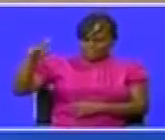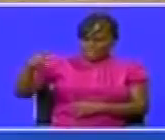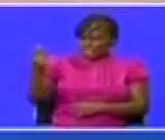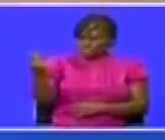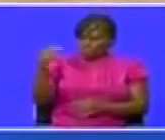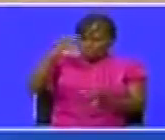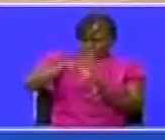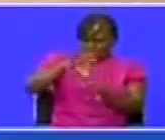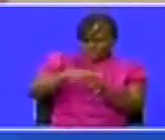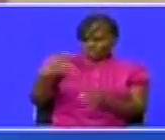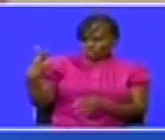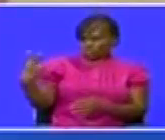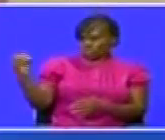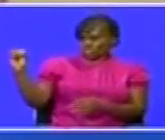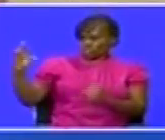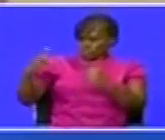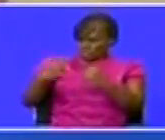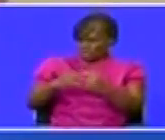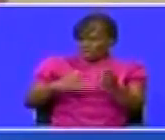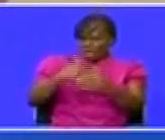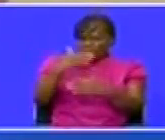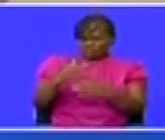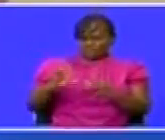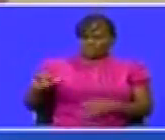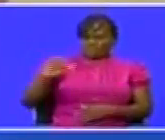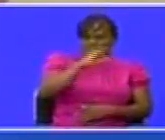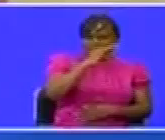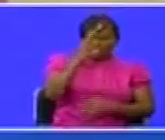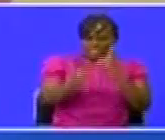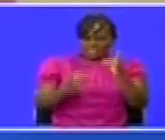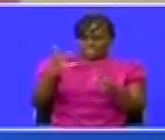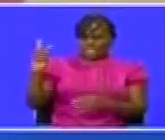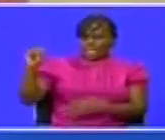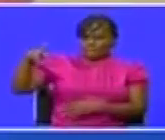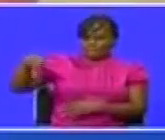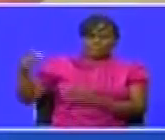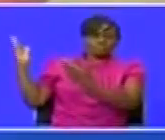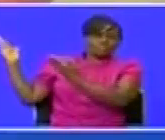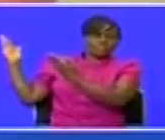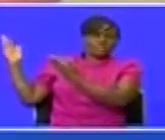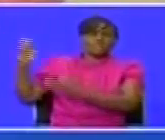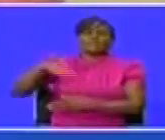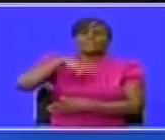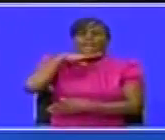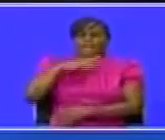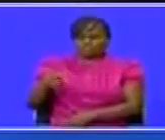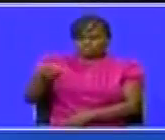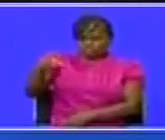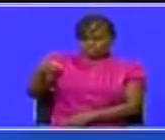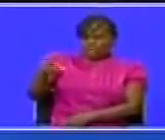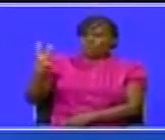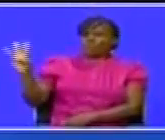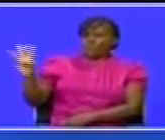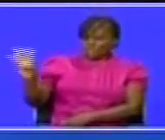by-election in 2008 after the killing of Embakasi member of parliament, Melitus Mugabe Were, by gunmen.